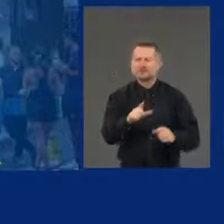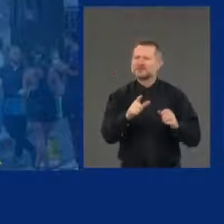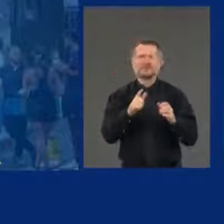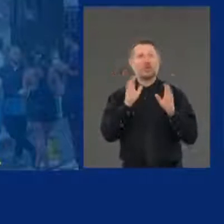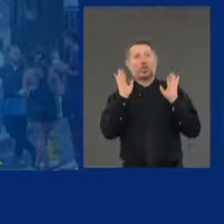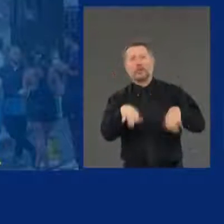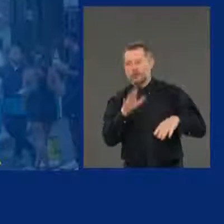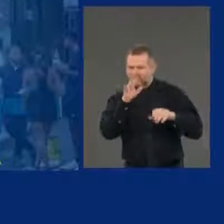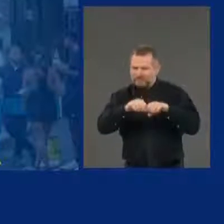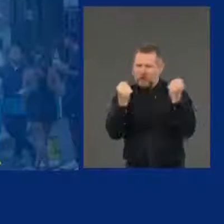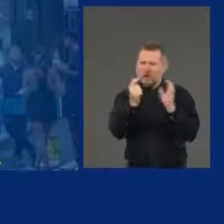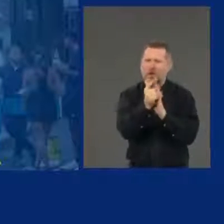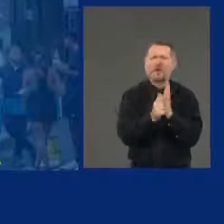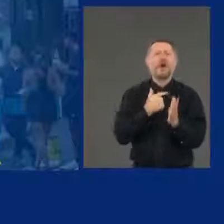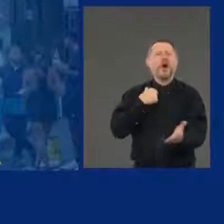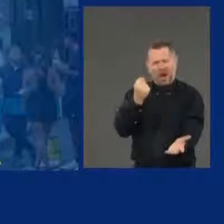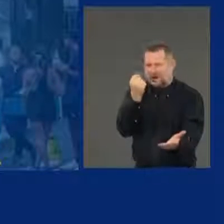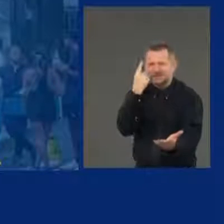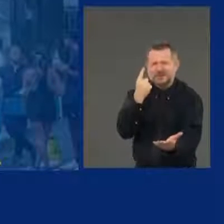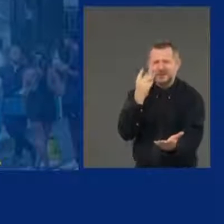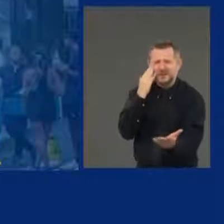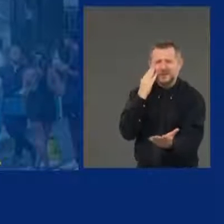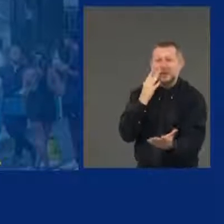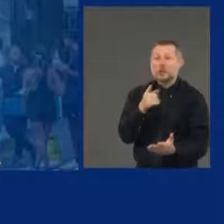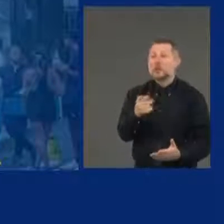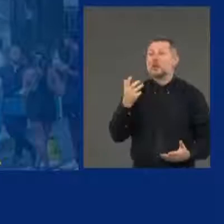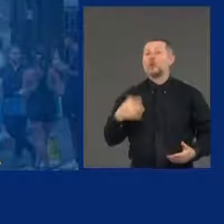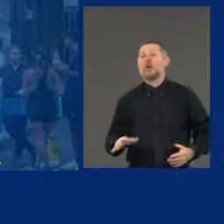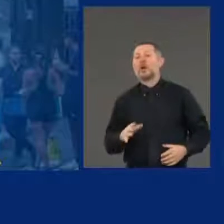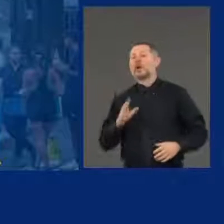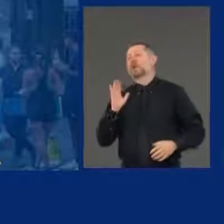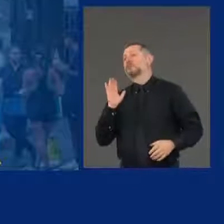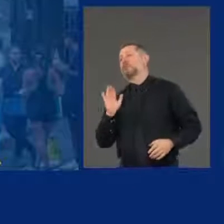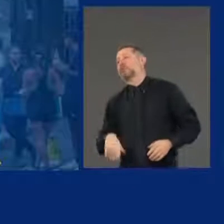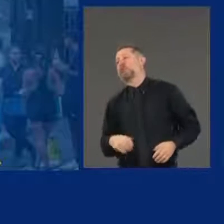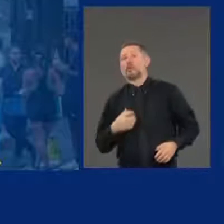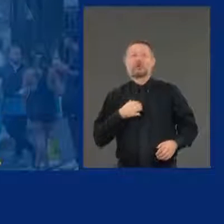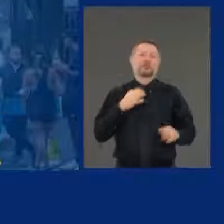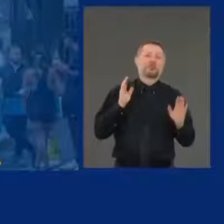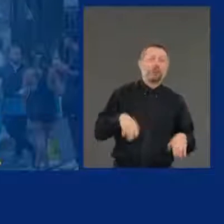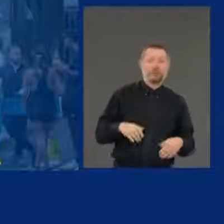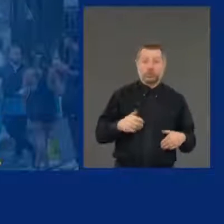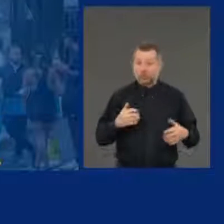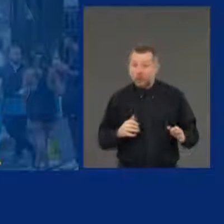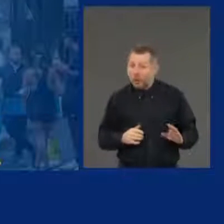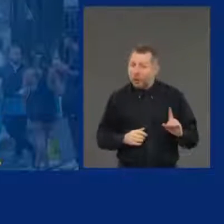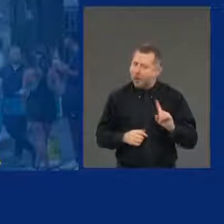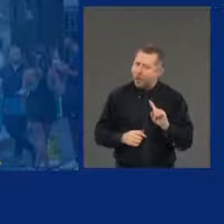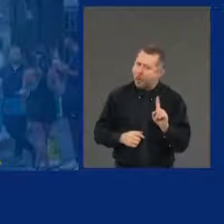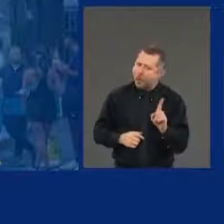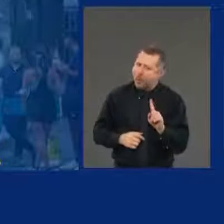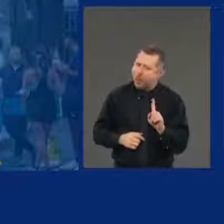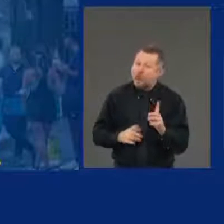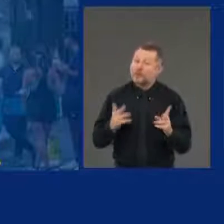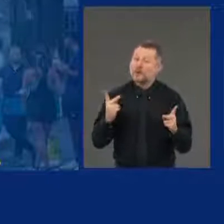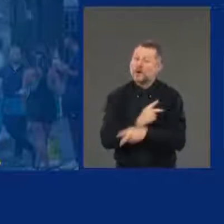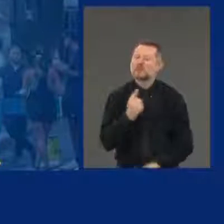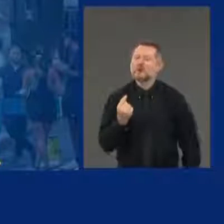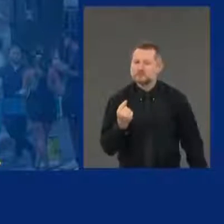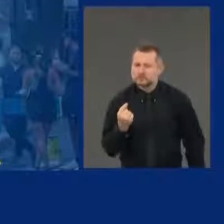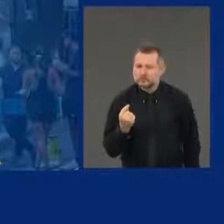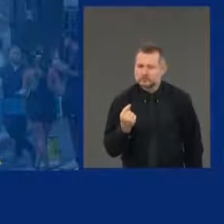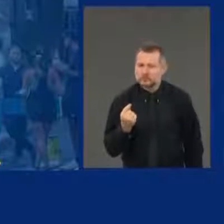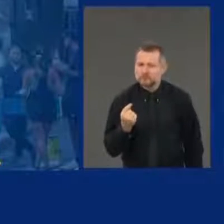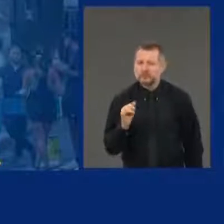I understand that. I understand it's not popular. I get it. You know what's more unpopular?